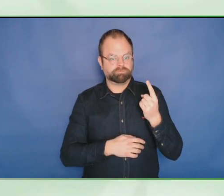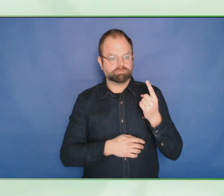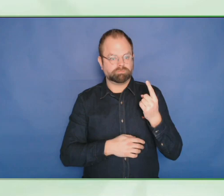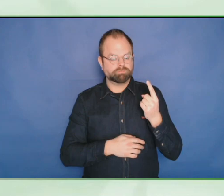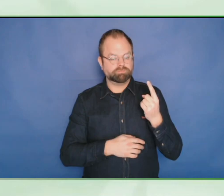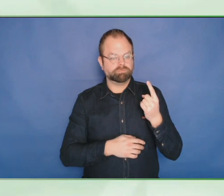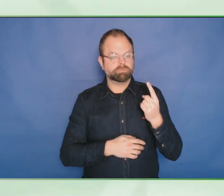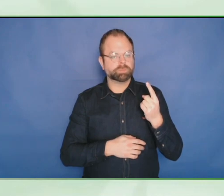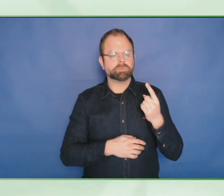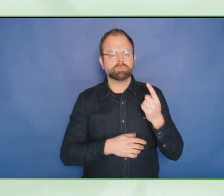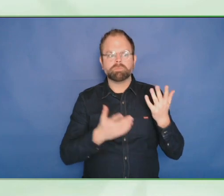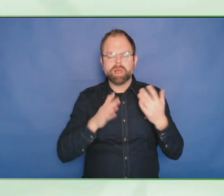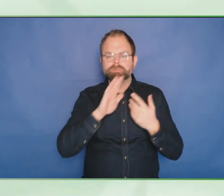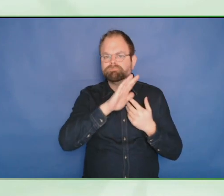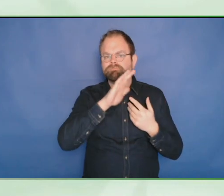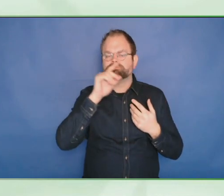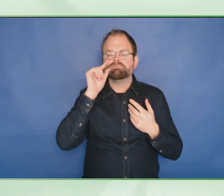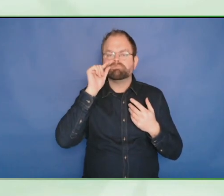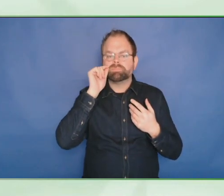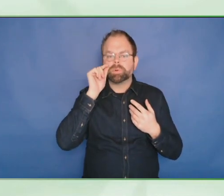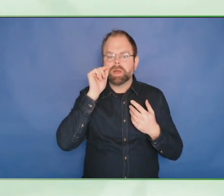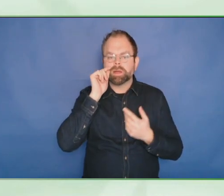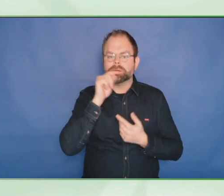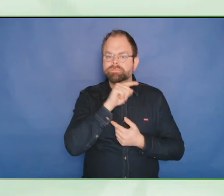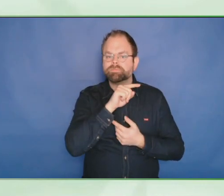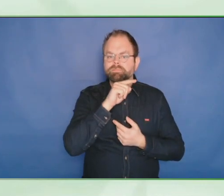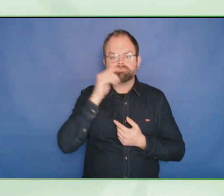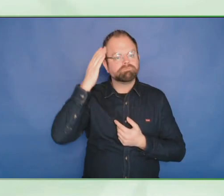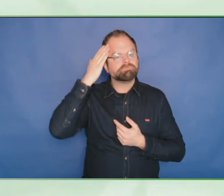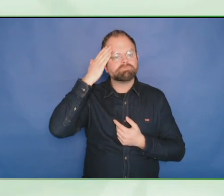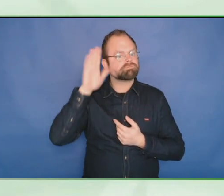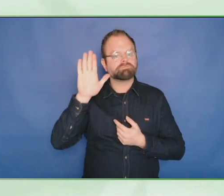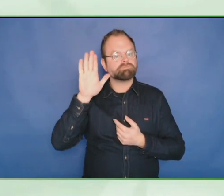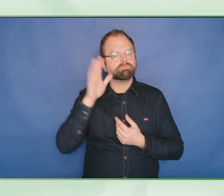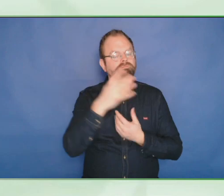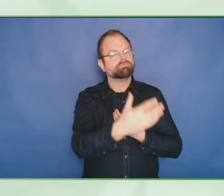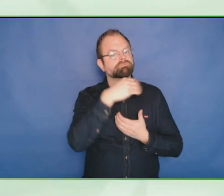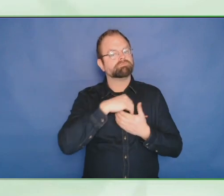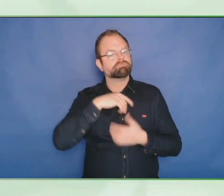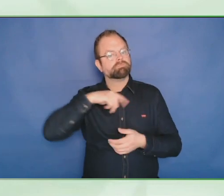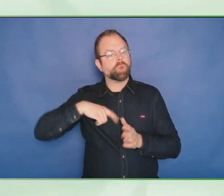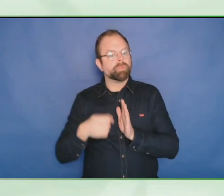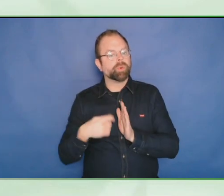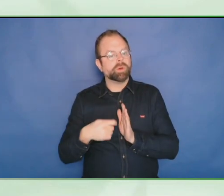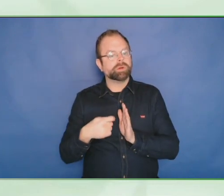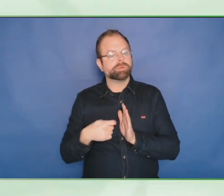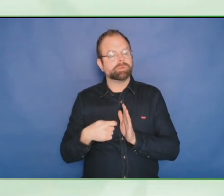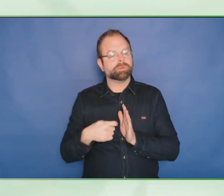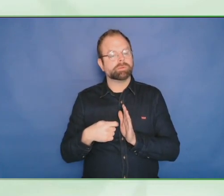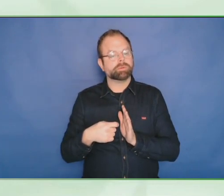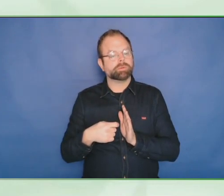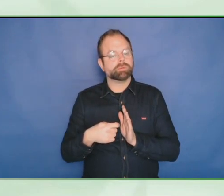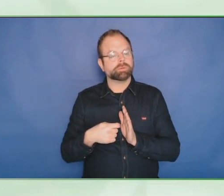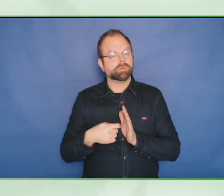she's participating in our project, but she instead to participate. But after